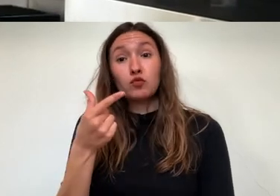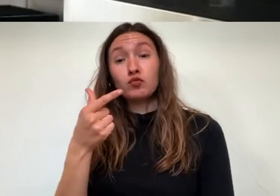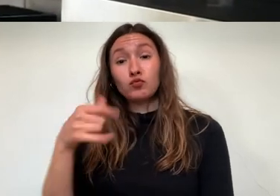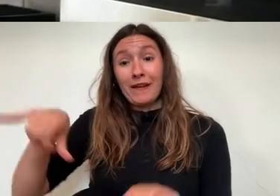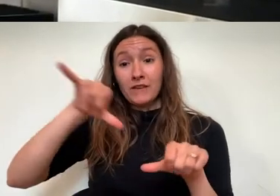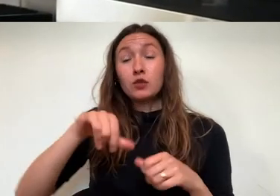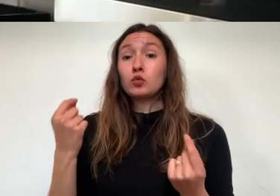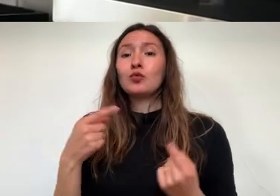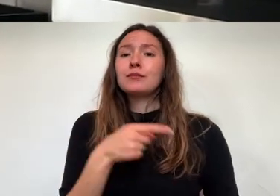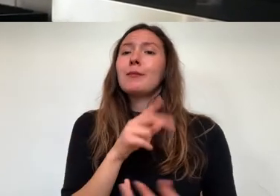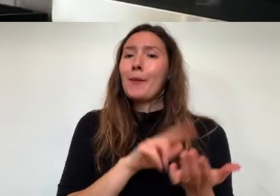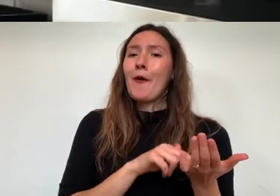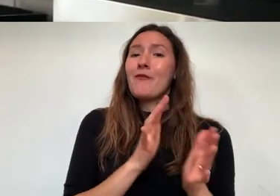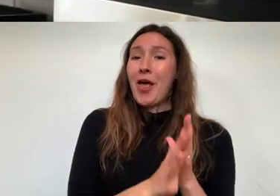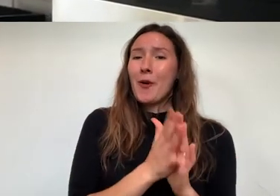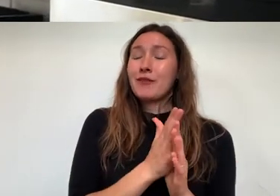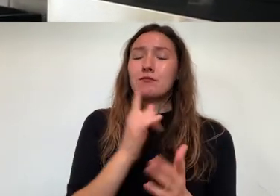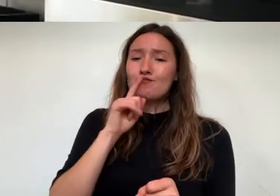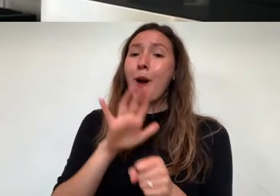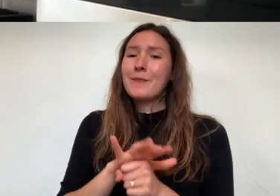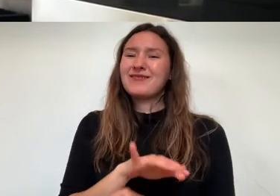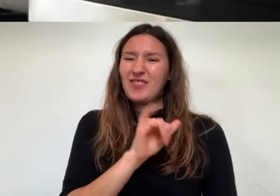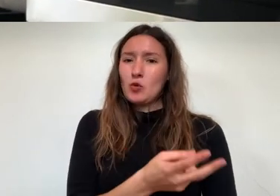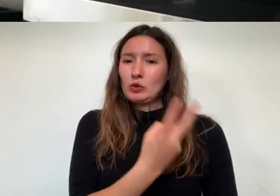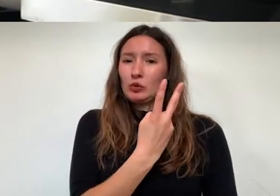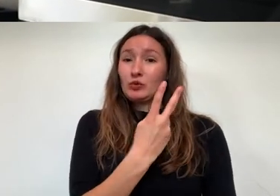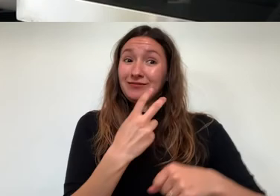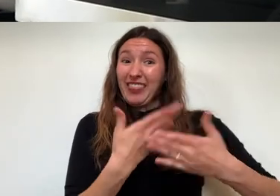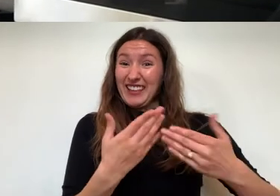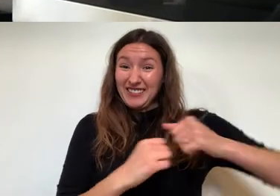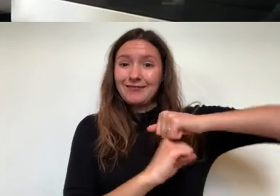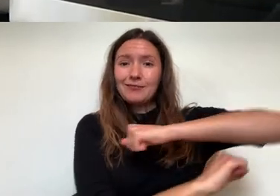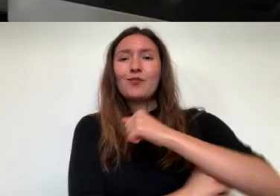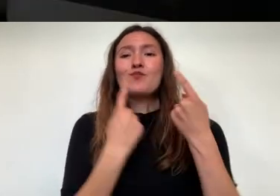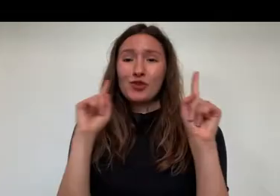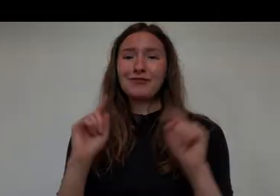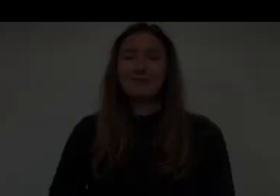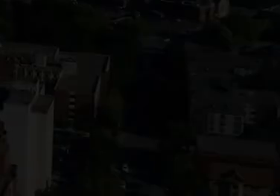start with the butter and the flour. I promise it actually works.